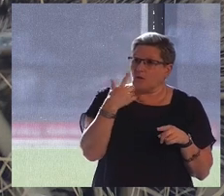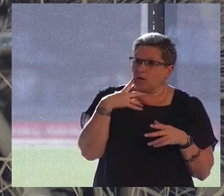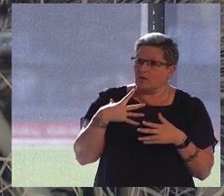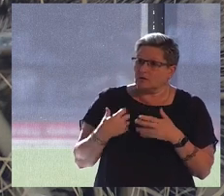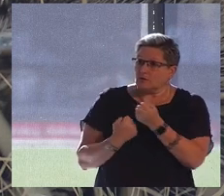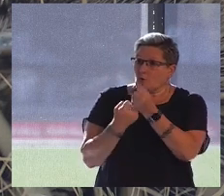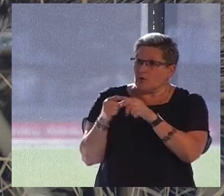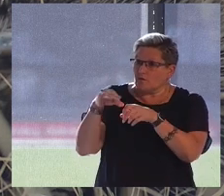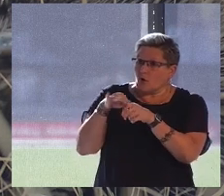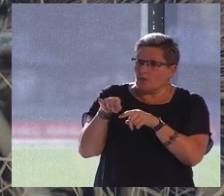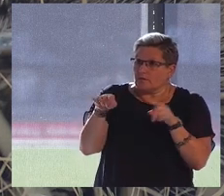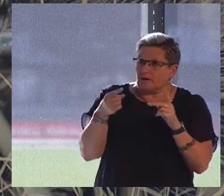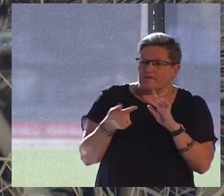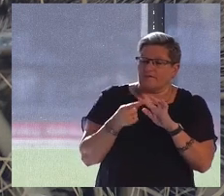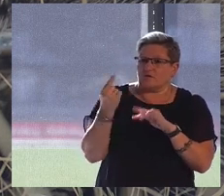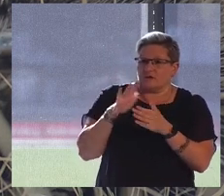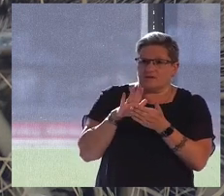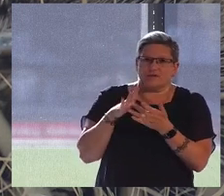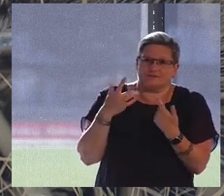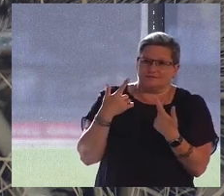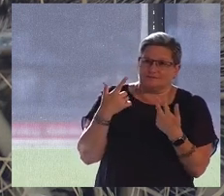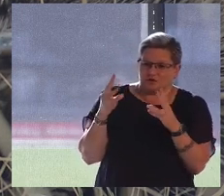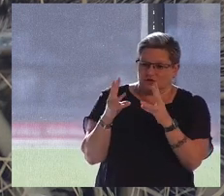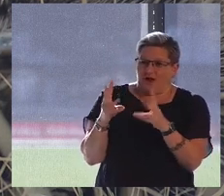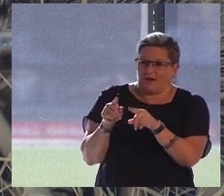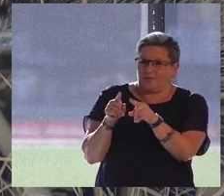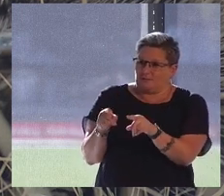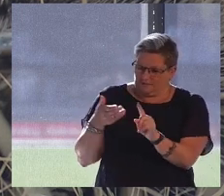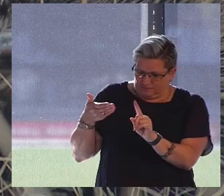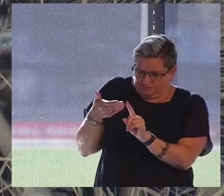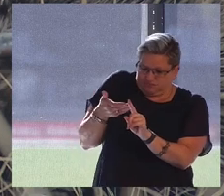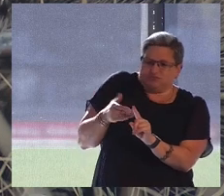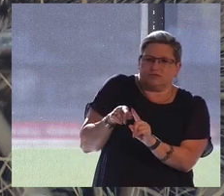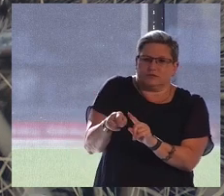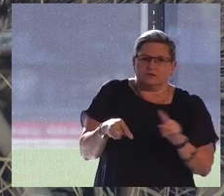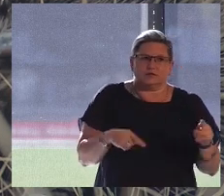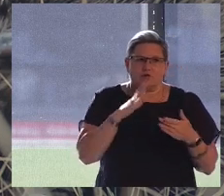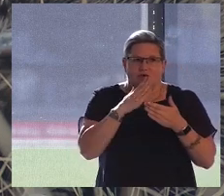Now, that's a stretch zone conversation for both of them.